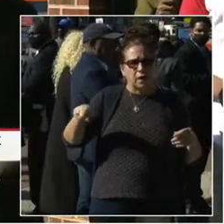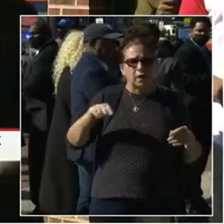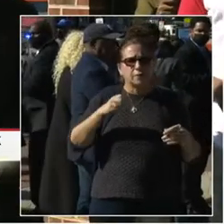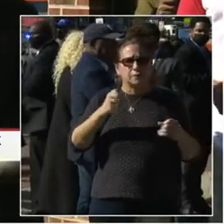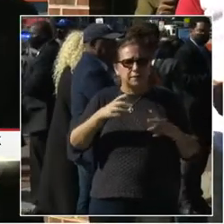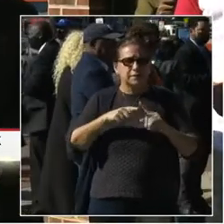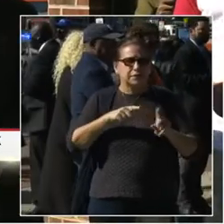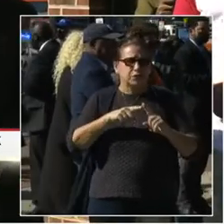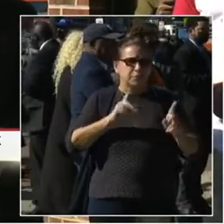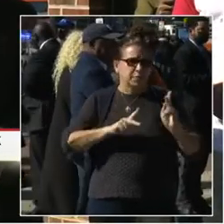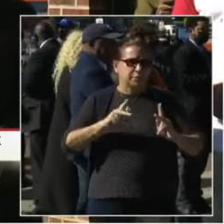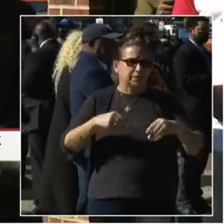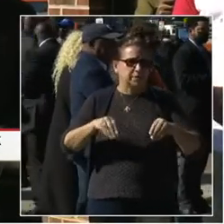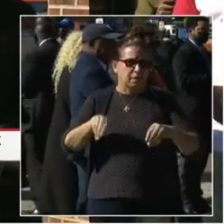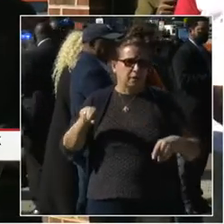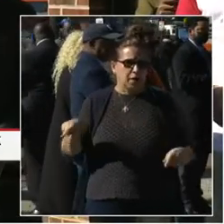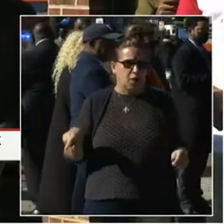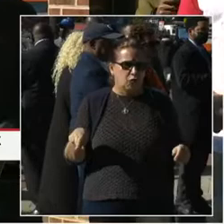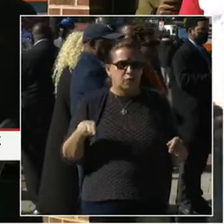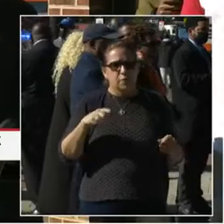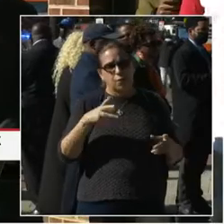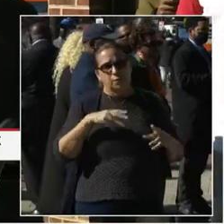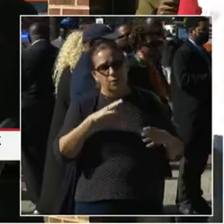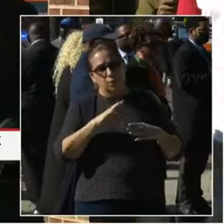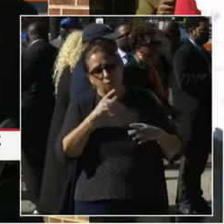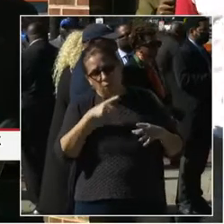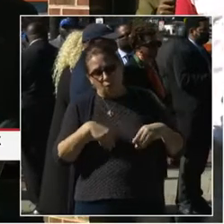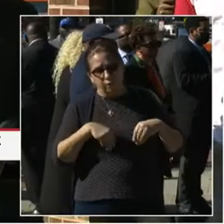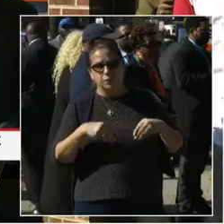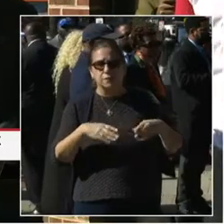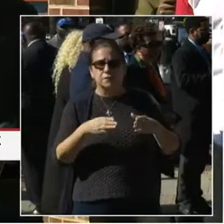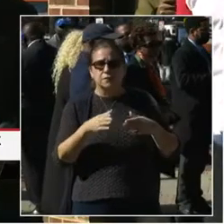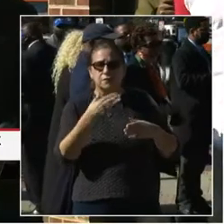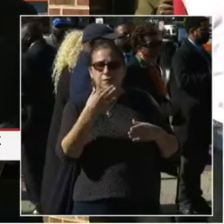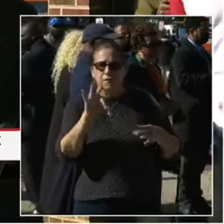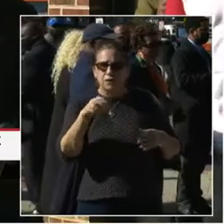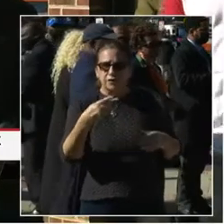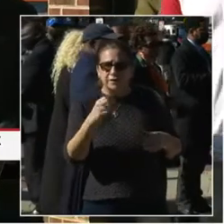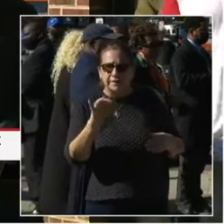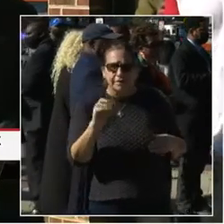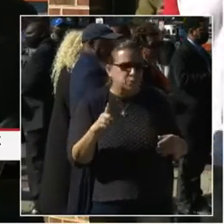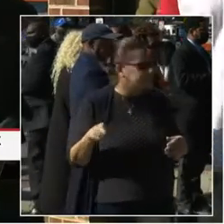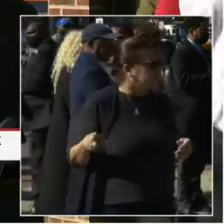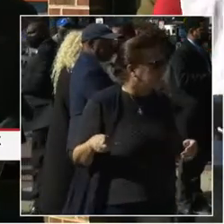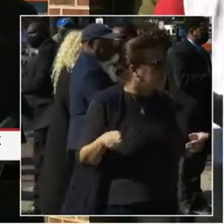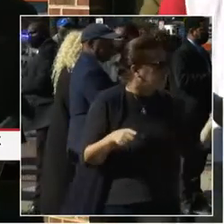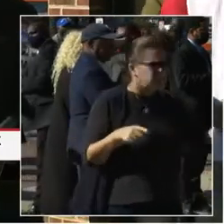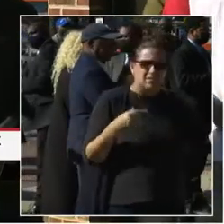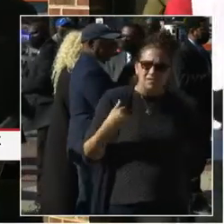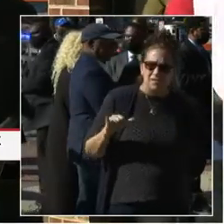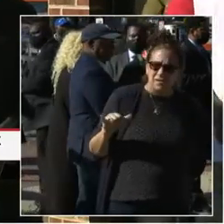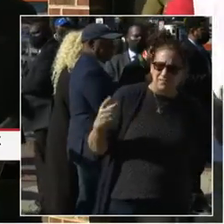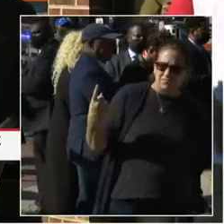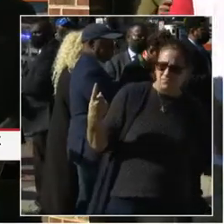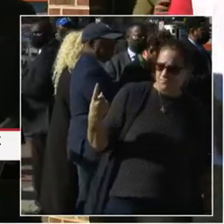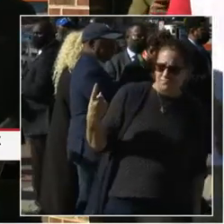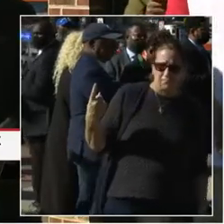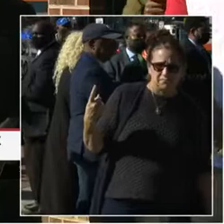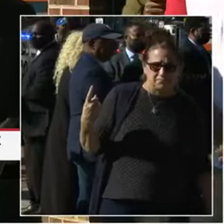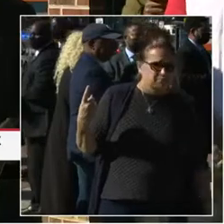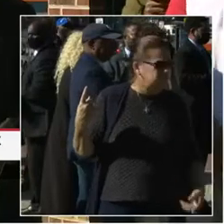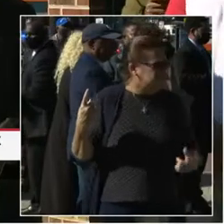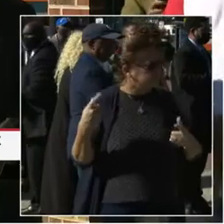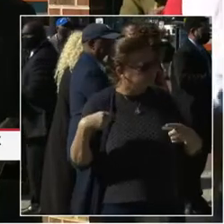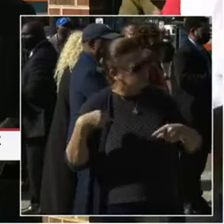that, I guess that was it. Is it? There's only one merchant down there at this point, and if it's a city market, shouldn't